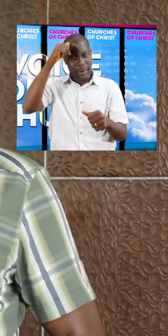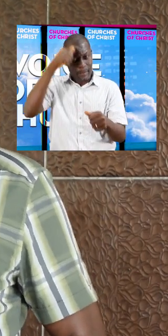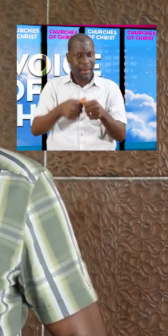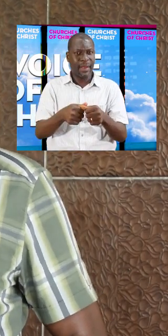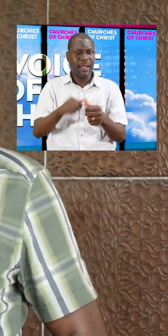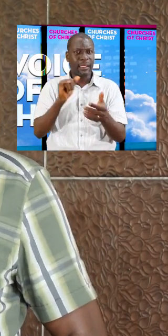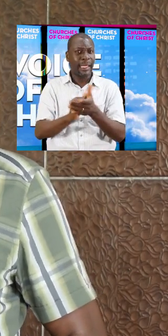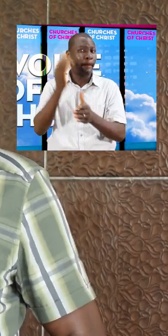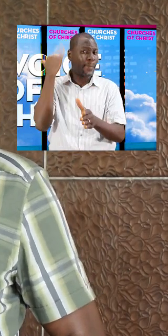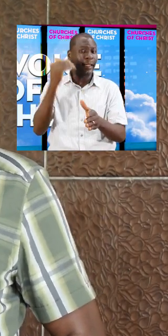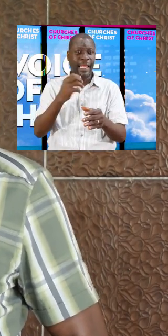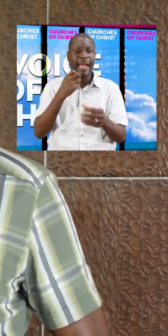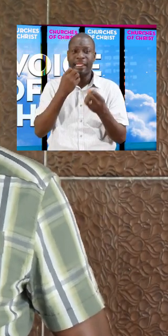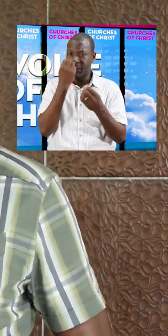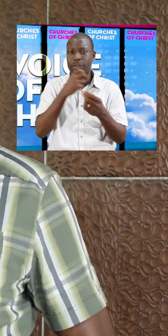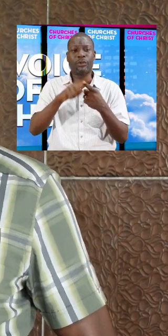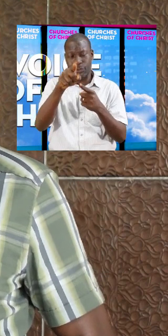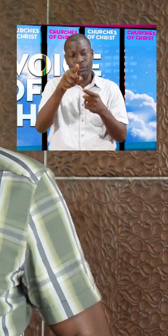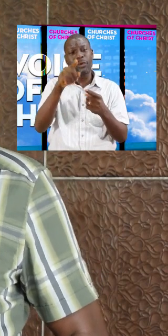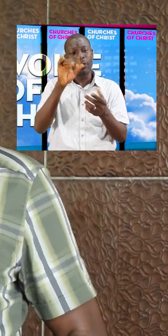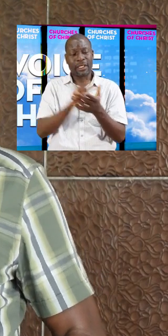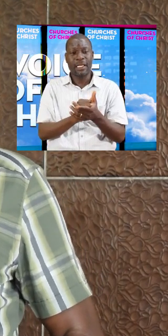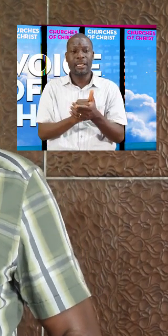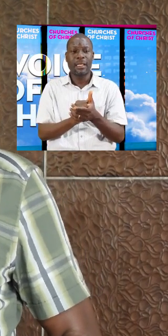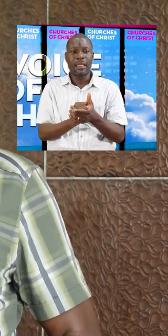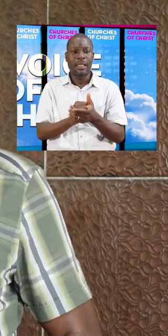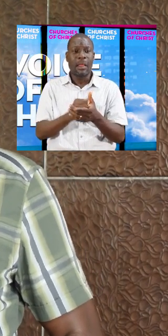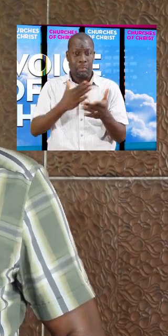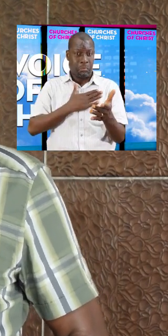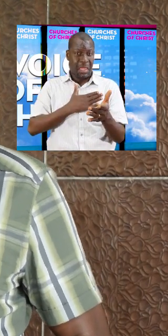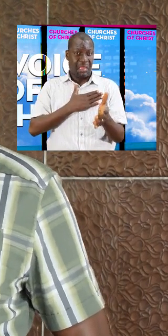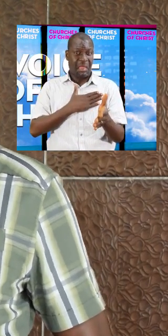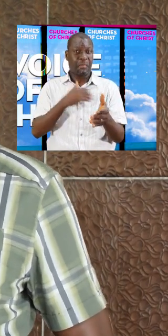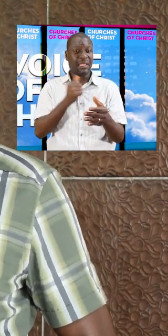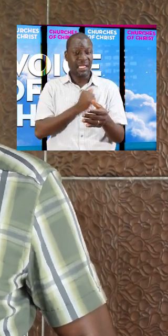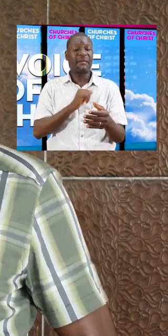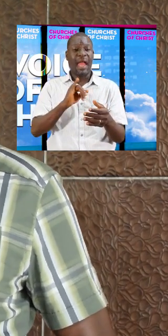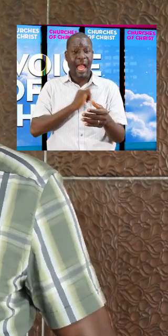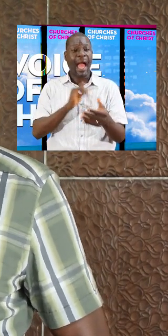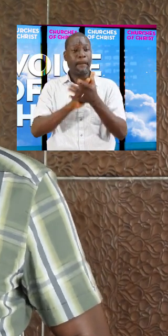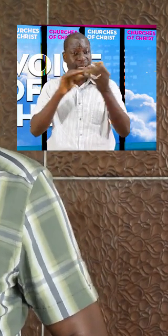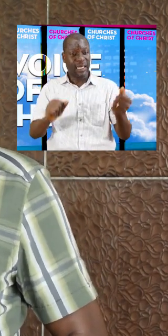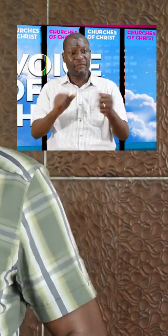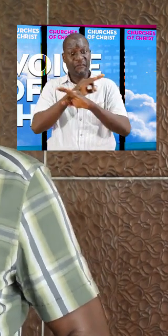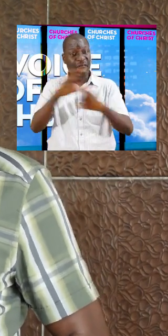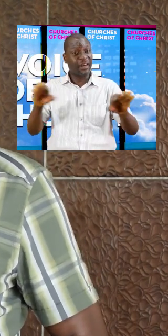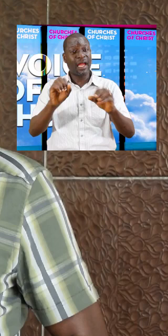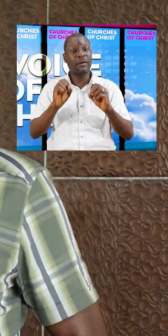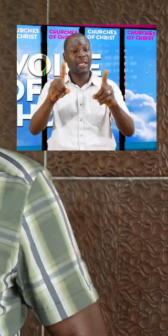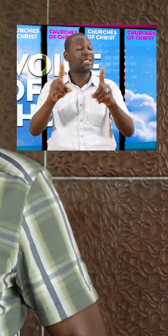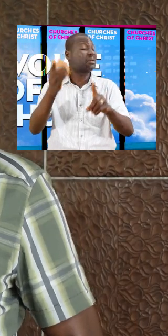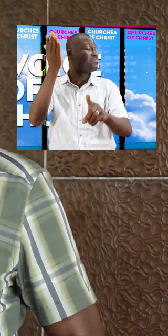ena de me no kasa ye nzo se no me ka kire wo se me mi ankasa me jitu mu se ye nye school free no ache